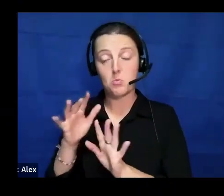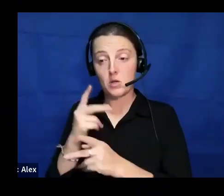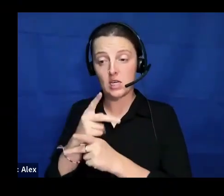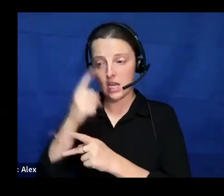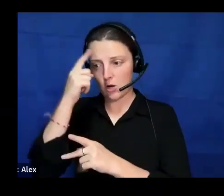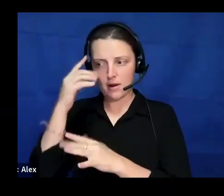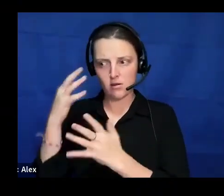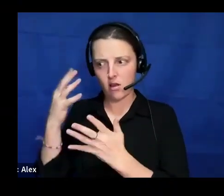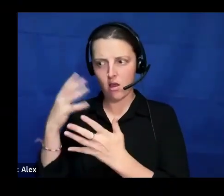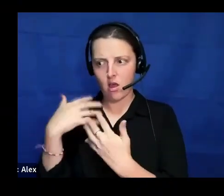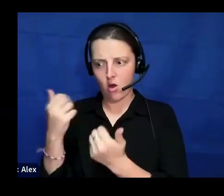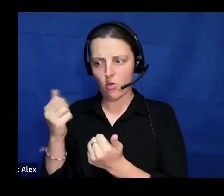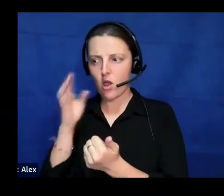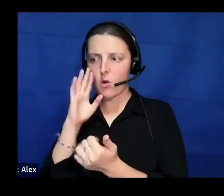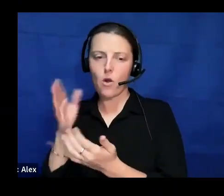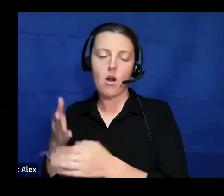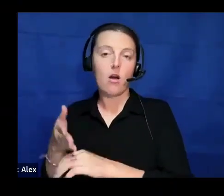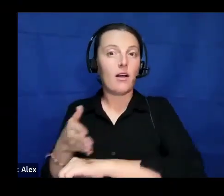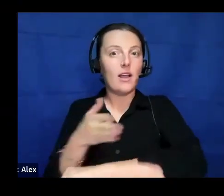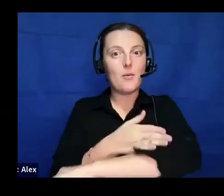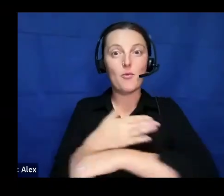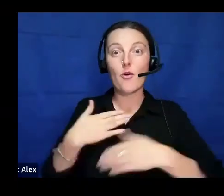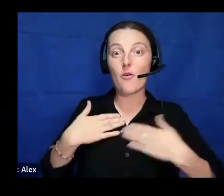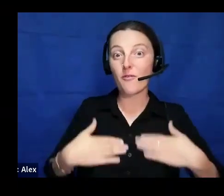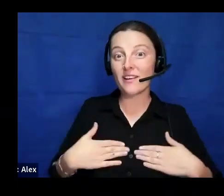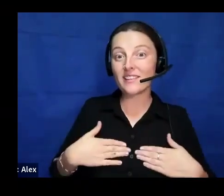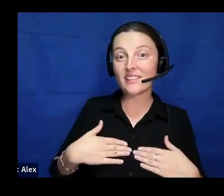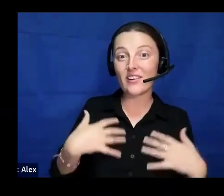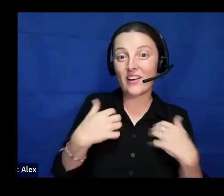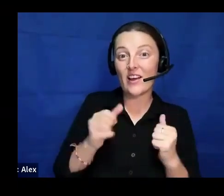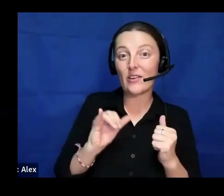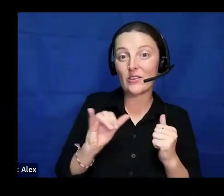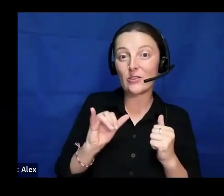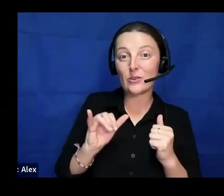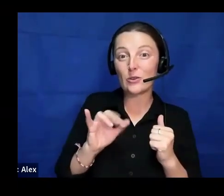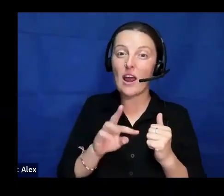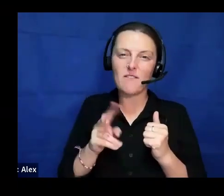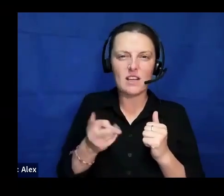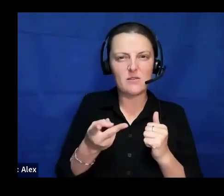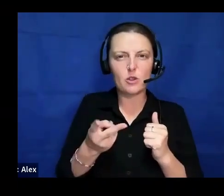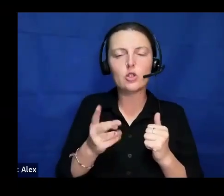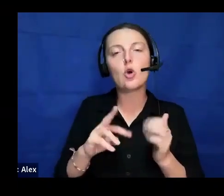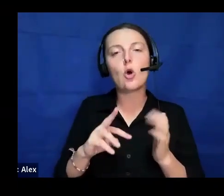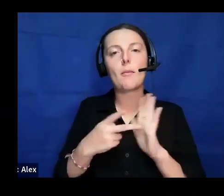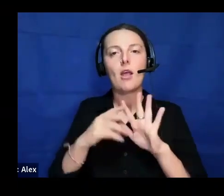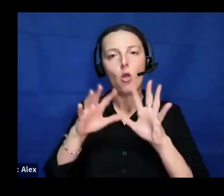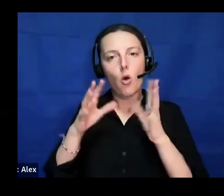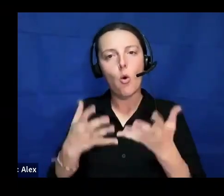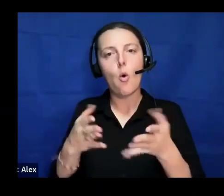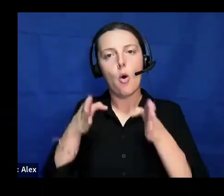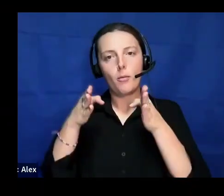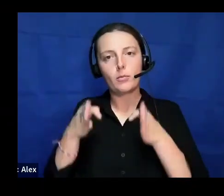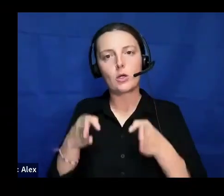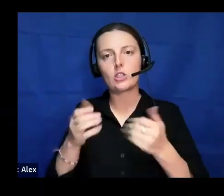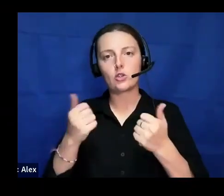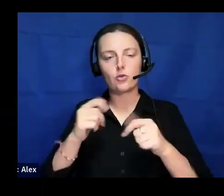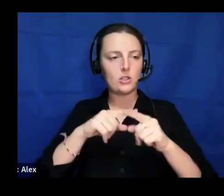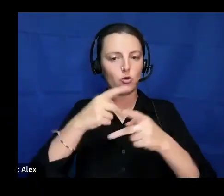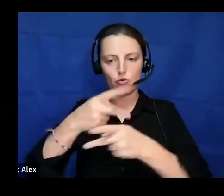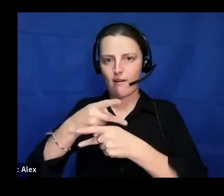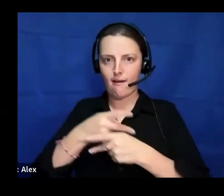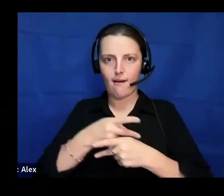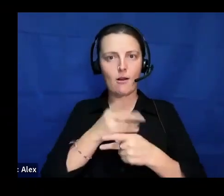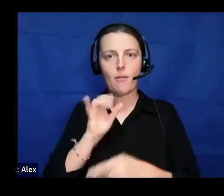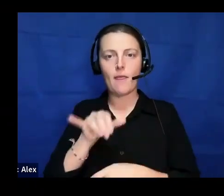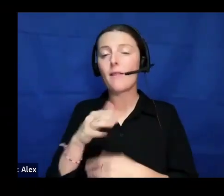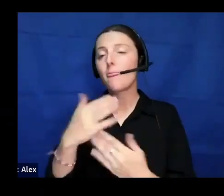And vice versa. So again, really focusing on that whole person treatment aspect. So thank you again for those that shared in the